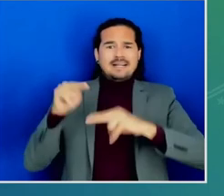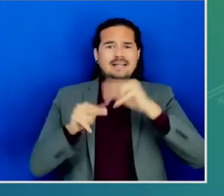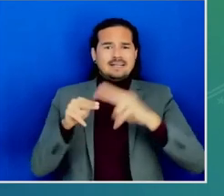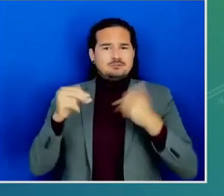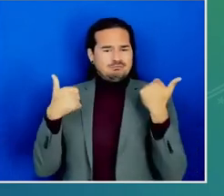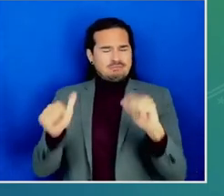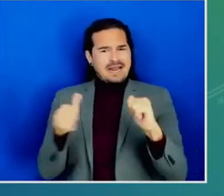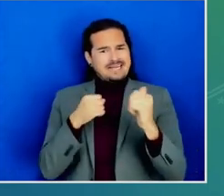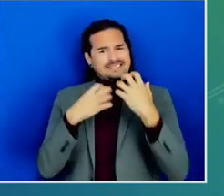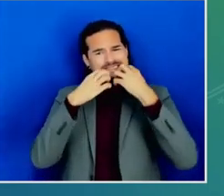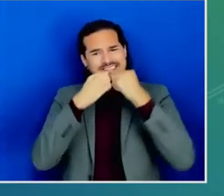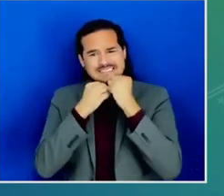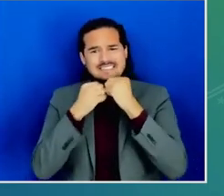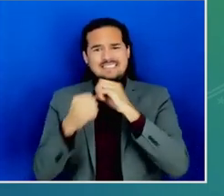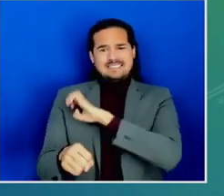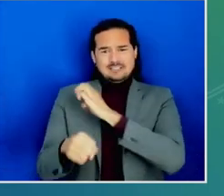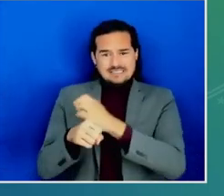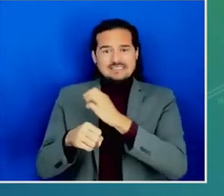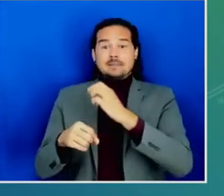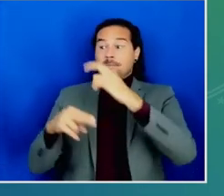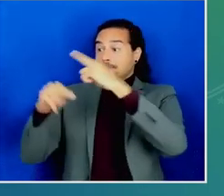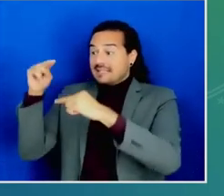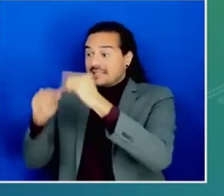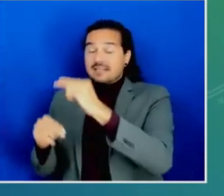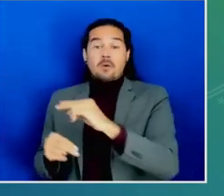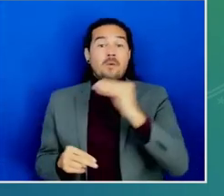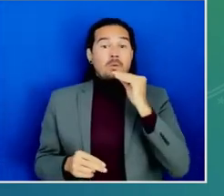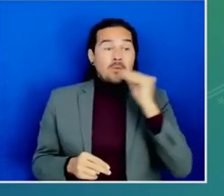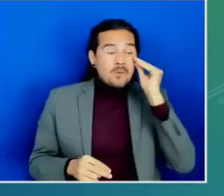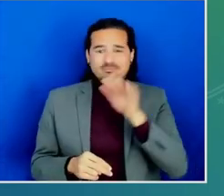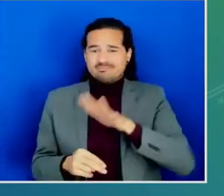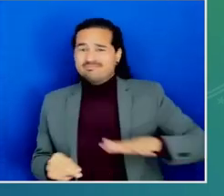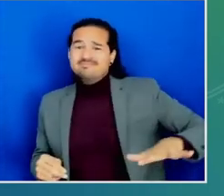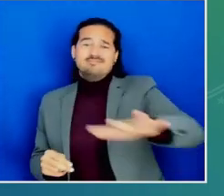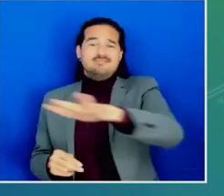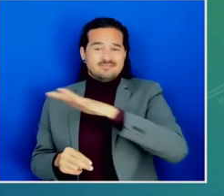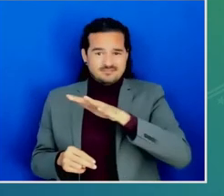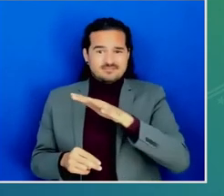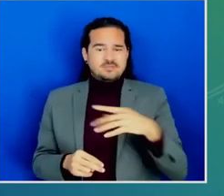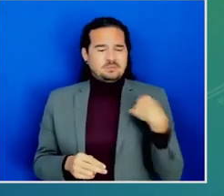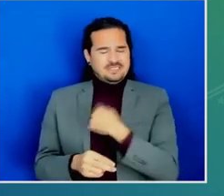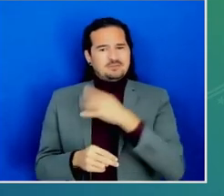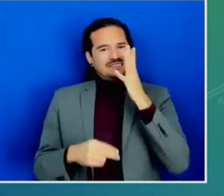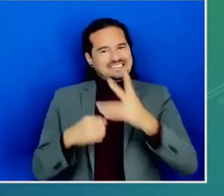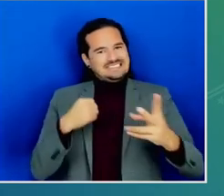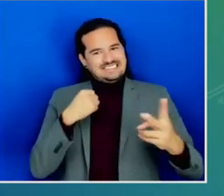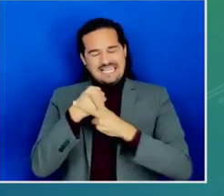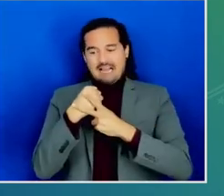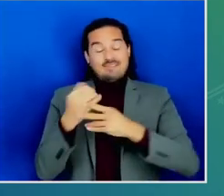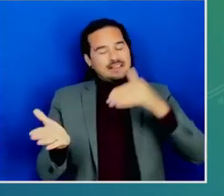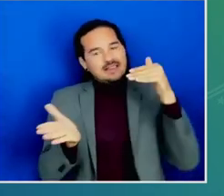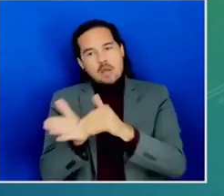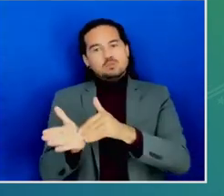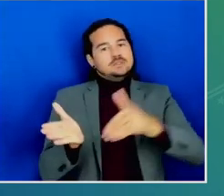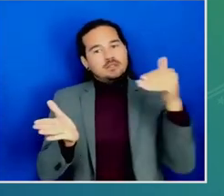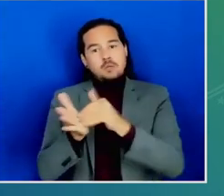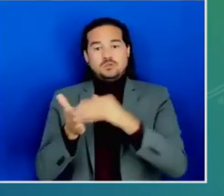and homes. We're going to reduce electric consumption and save hundreds of thousands of dollars a year in energy